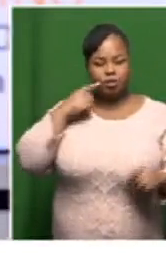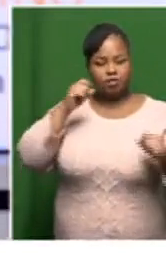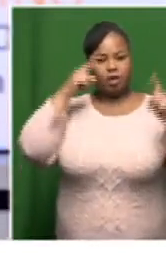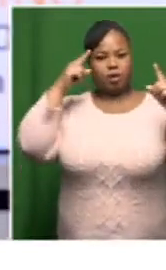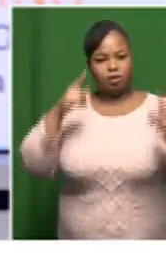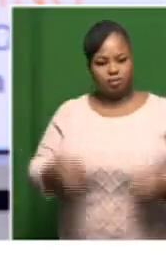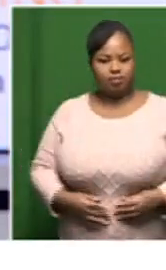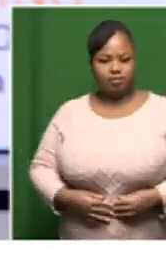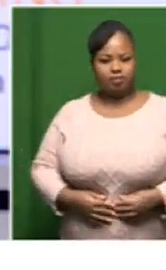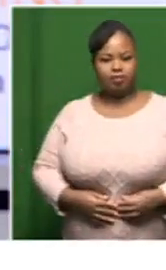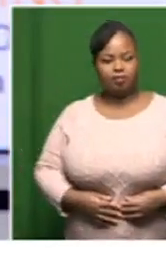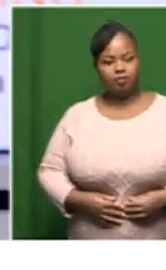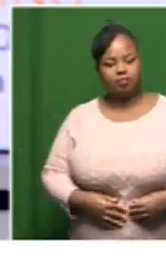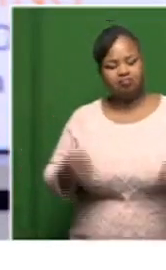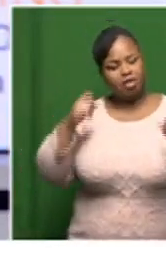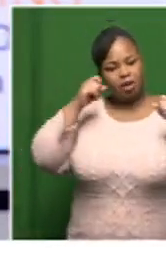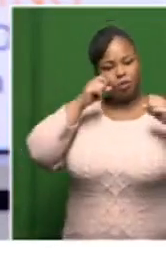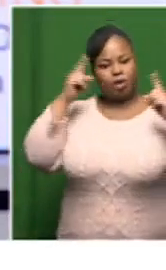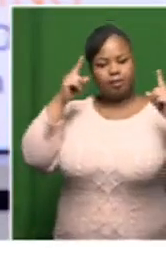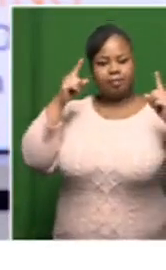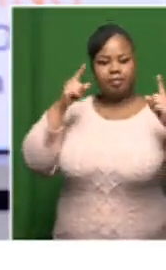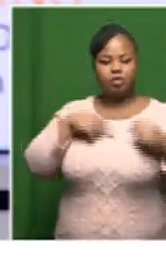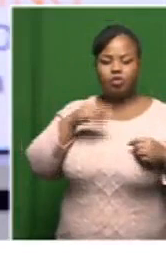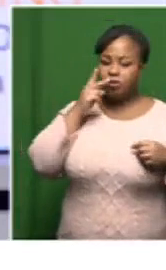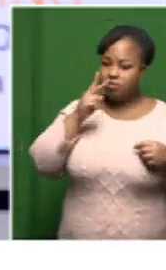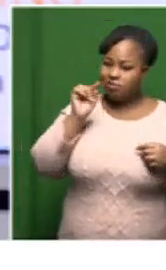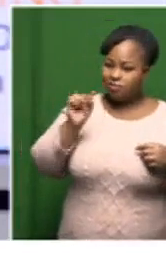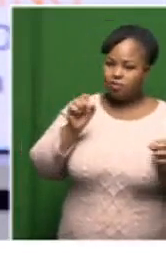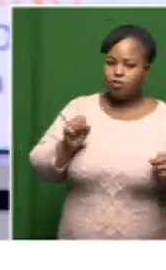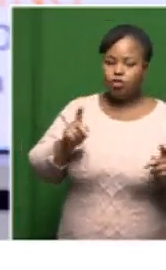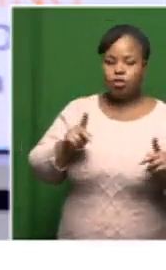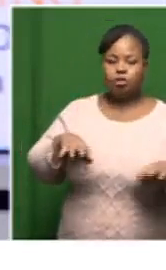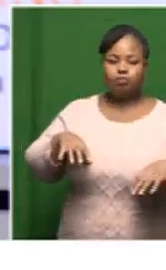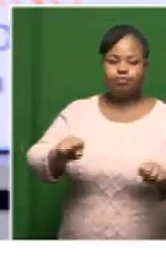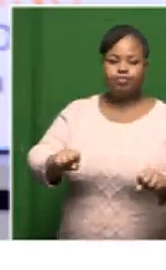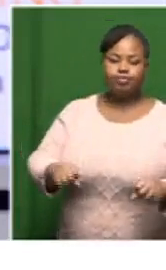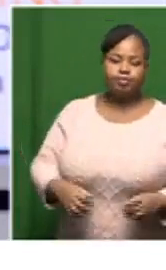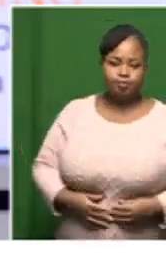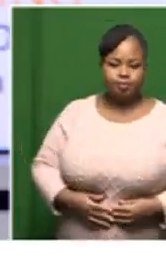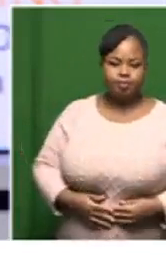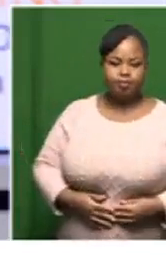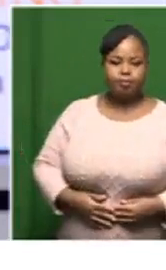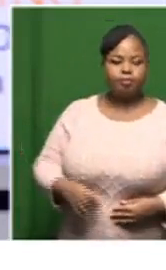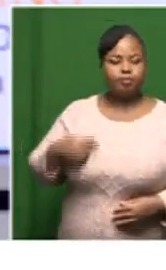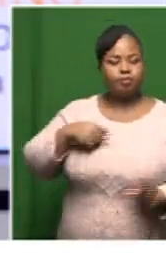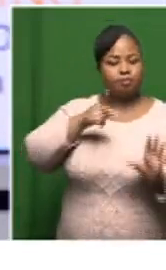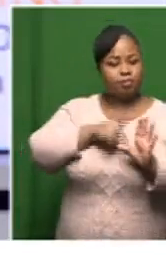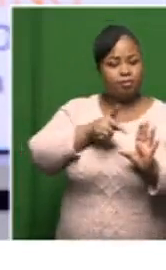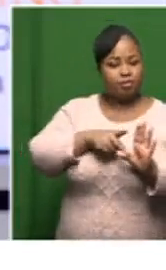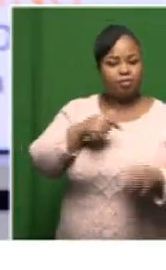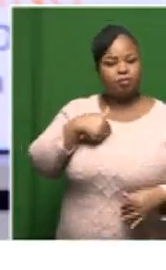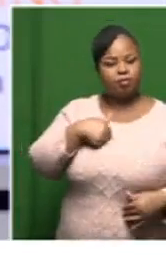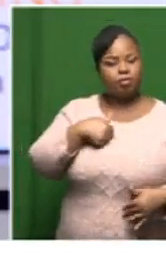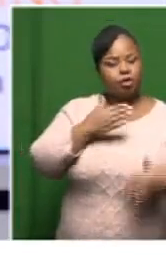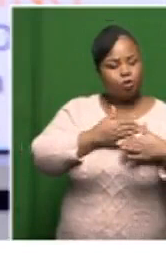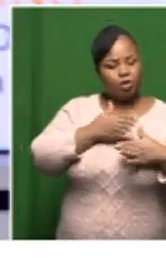Vuganibo, so wake up, and see this opportunity and seize it. So when participating, I created a work